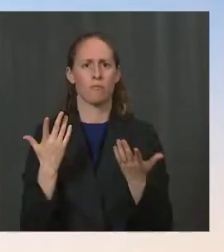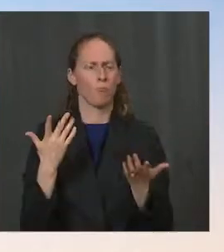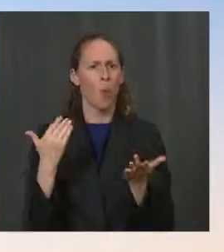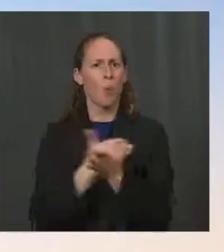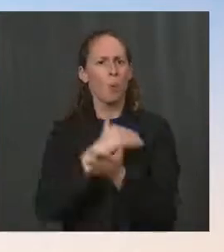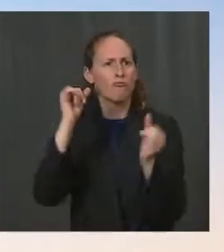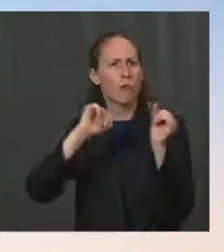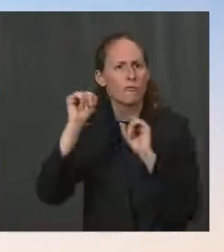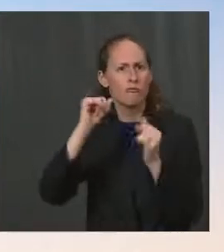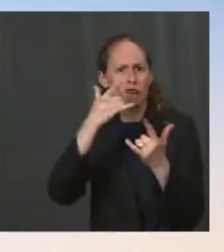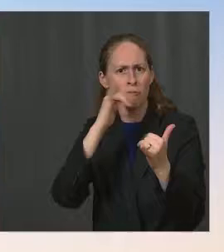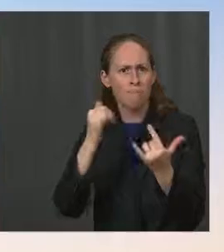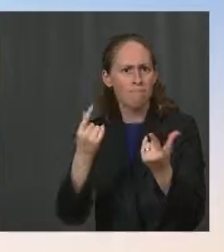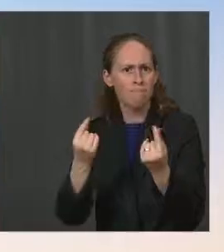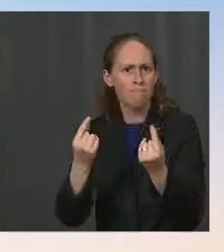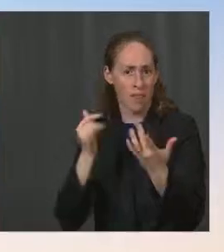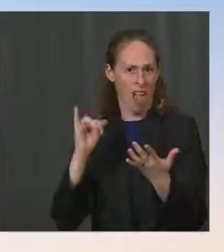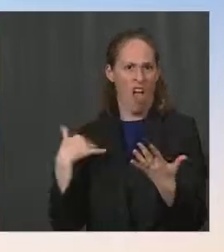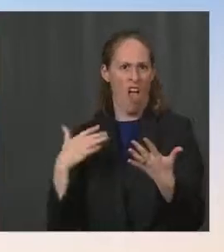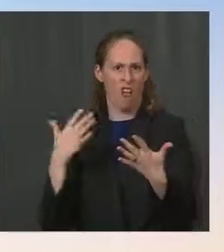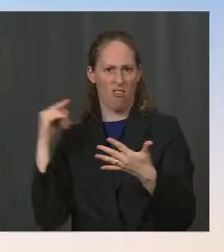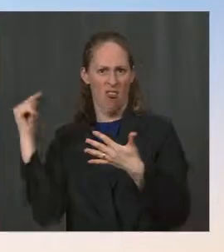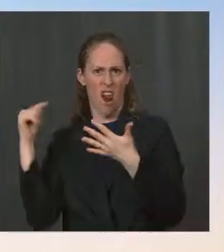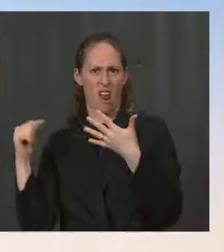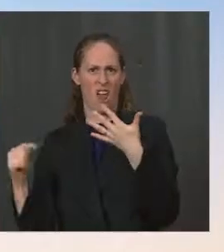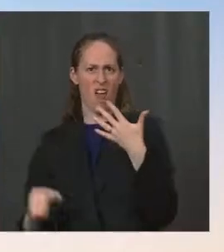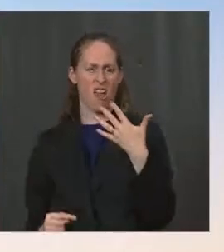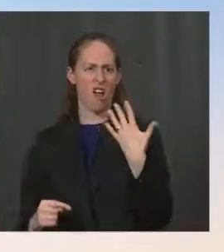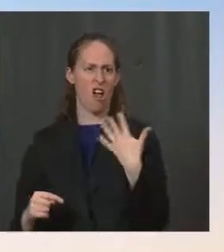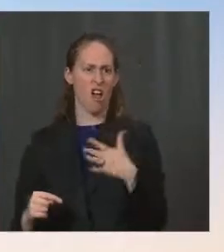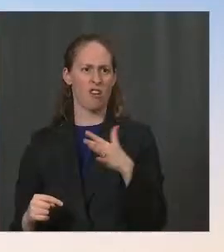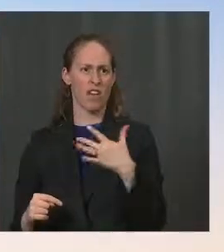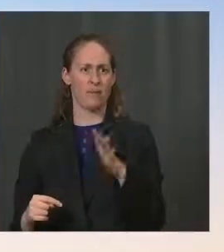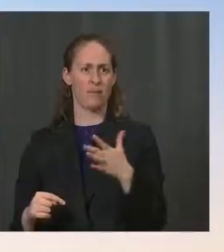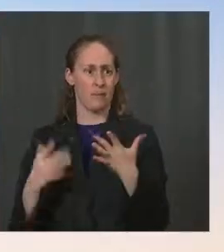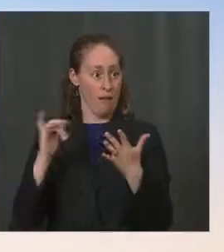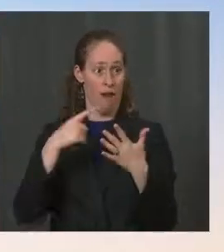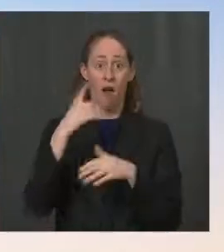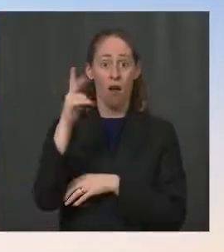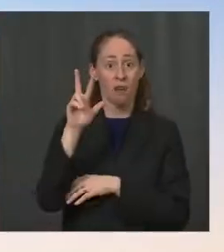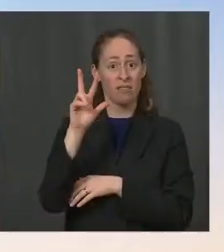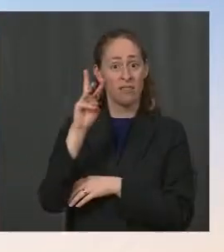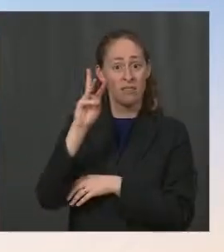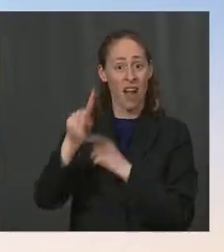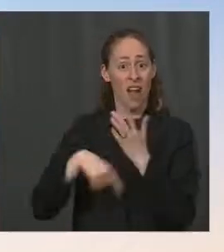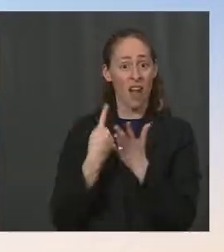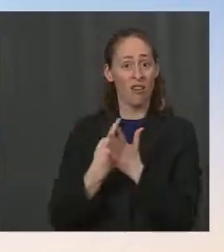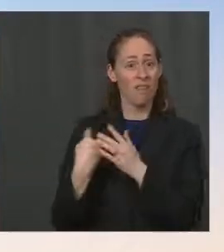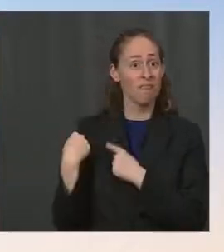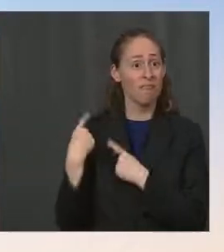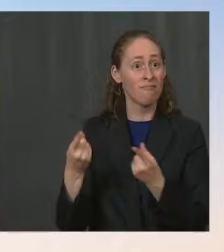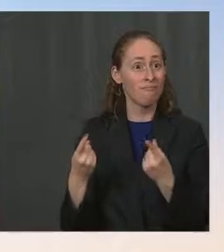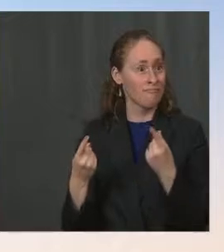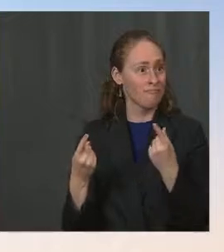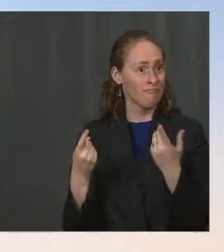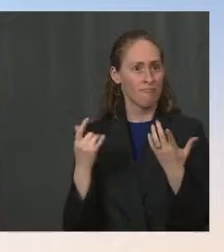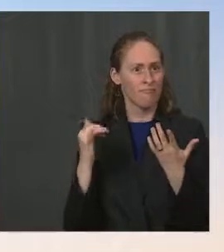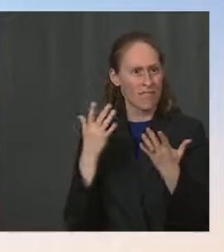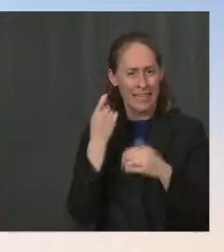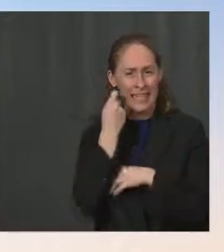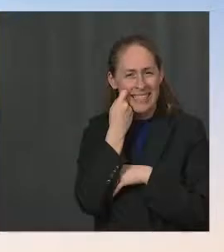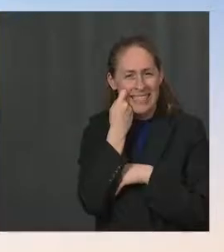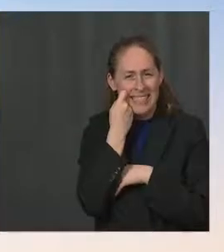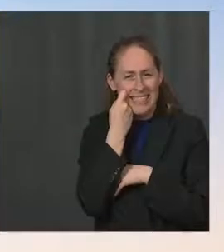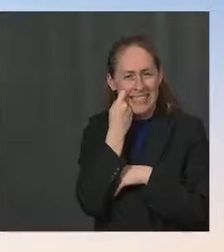our efforts are at this point in time, 36 hours after our or just about 2 days after our last plane's depart. And we're